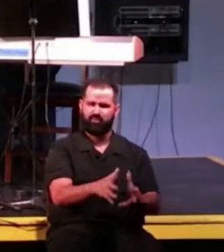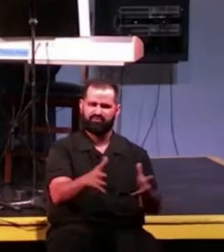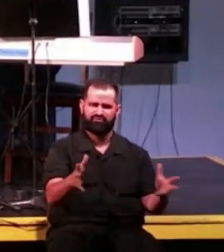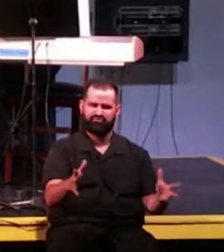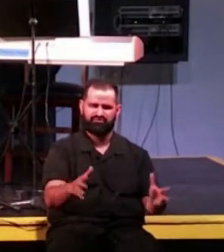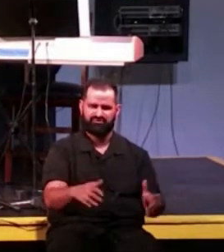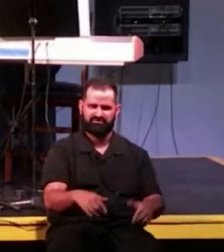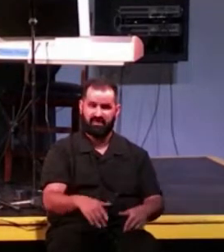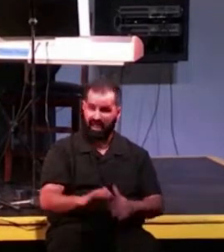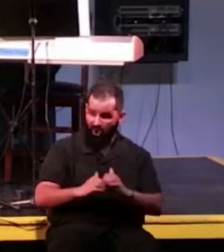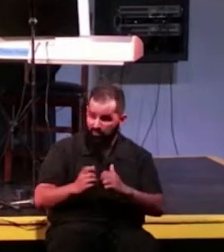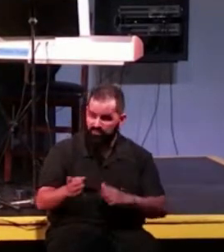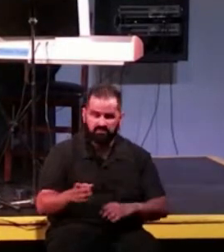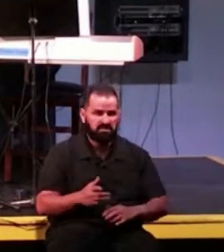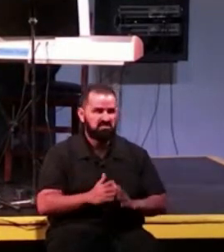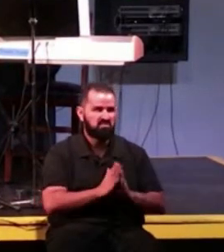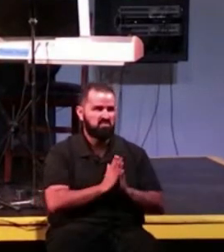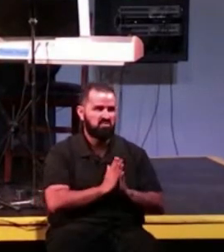Don't be that honest.